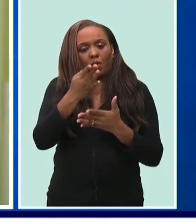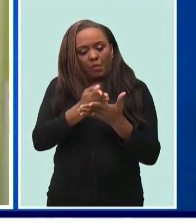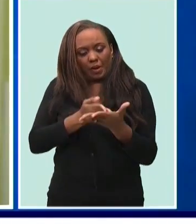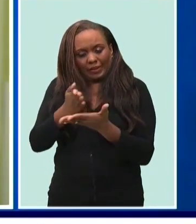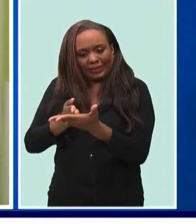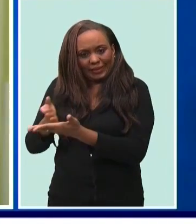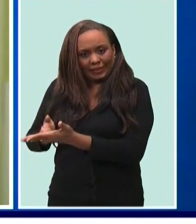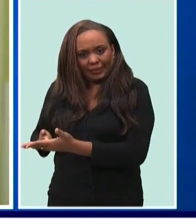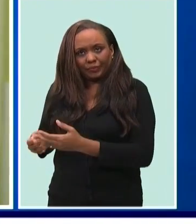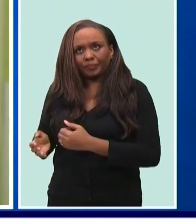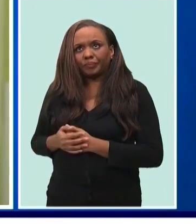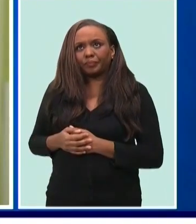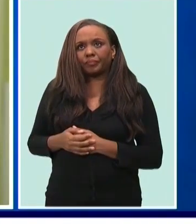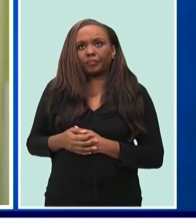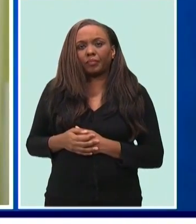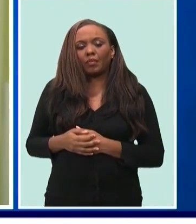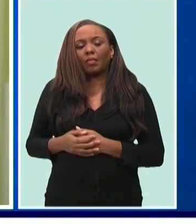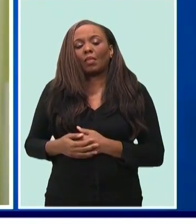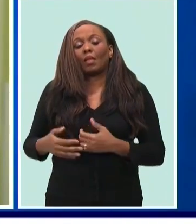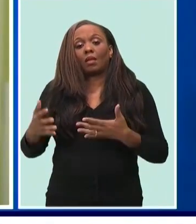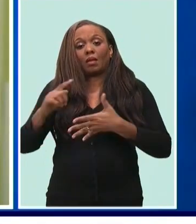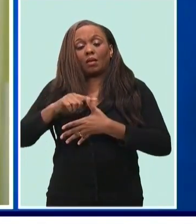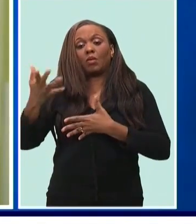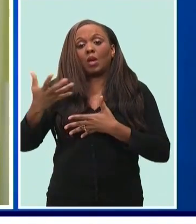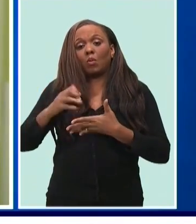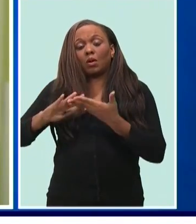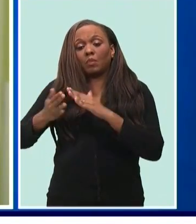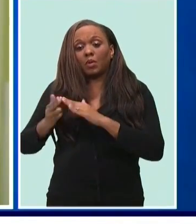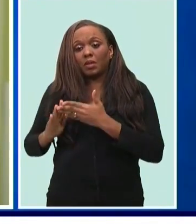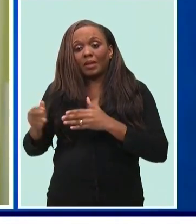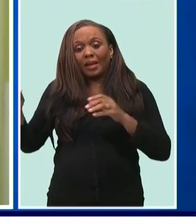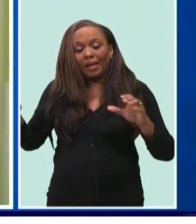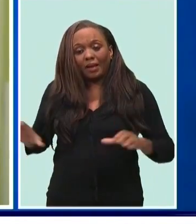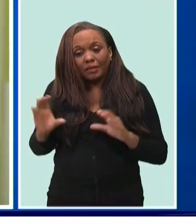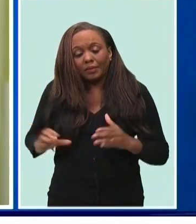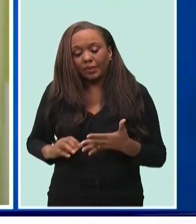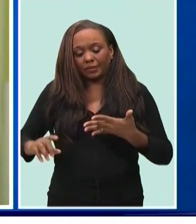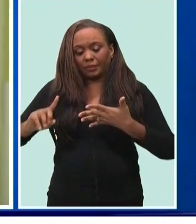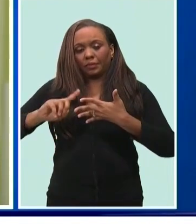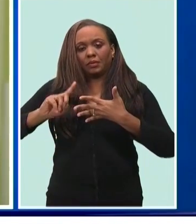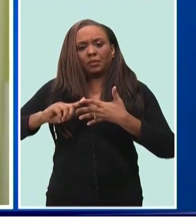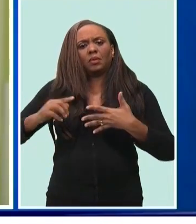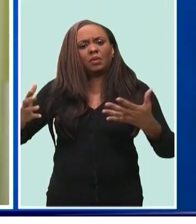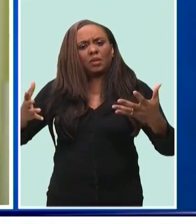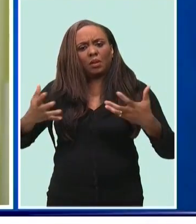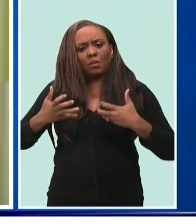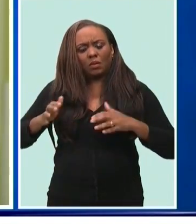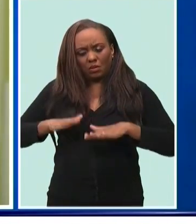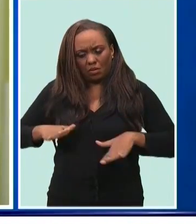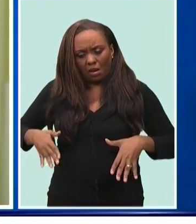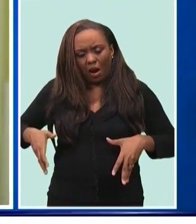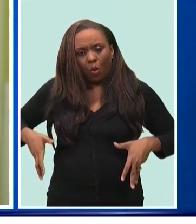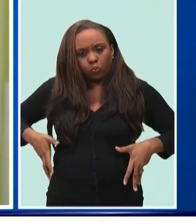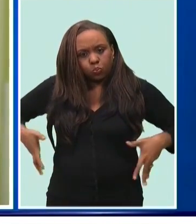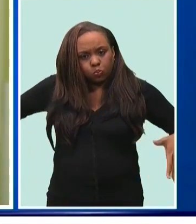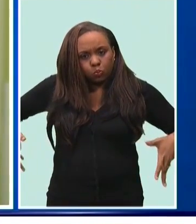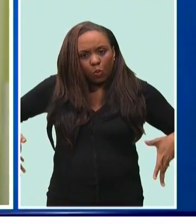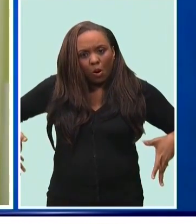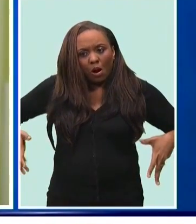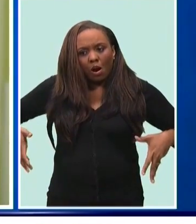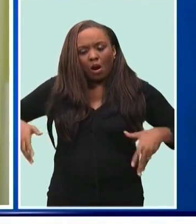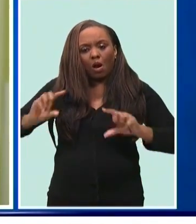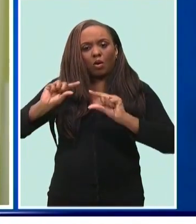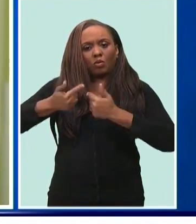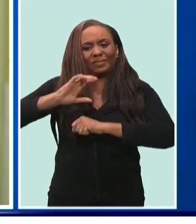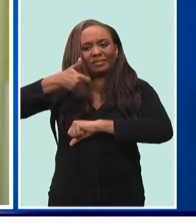stakeholder meetings and community-based activities. Secondly, to formalize an active childhood obesity prevention coalition